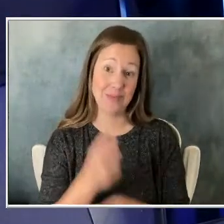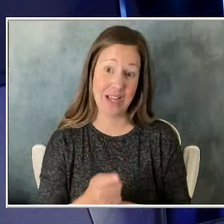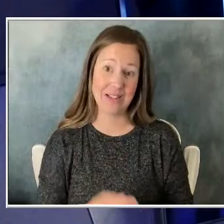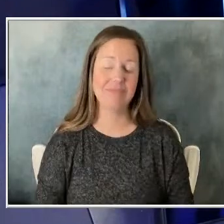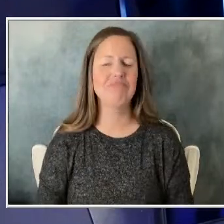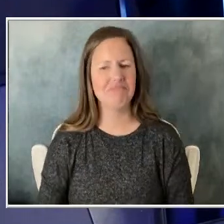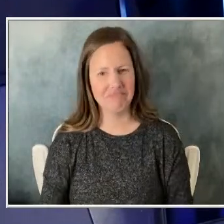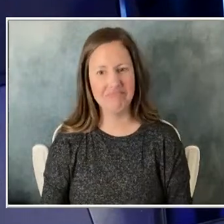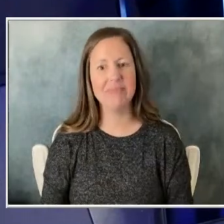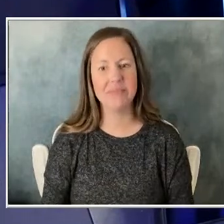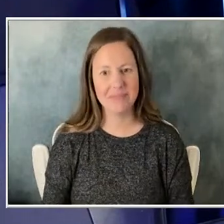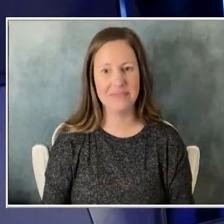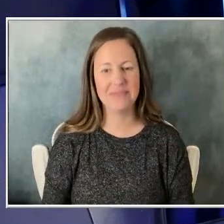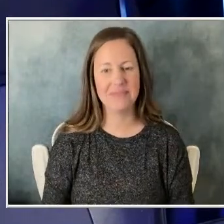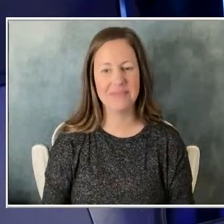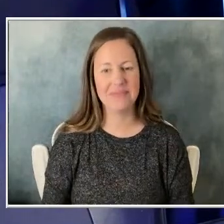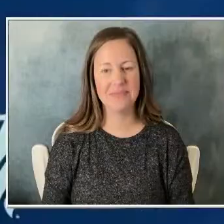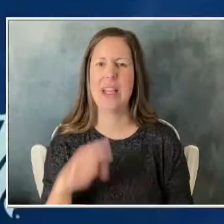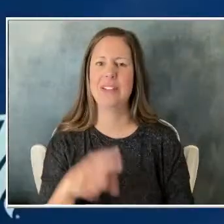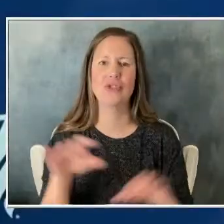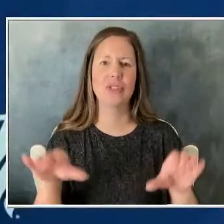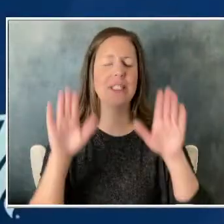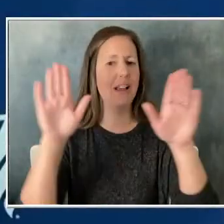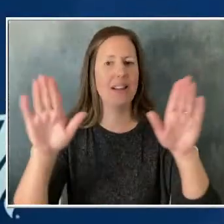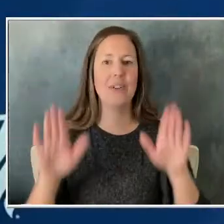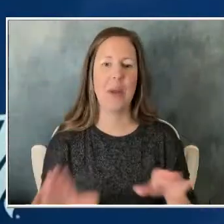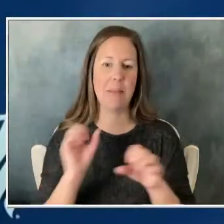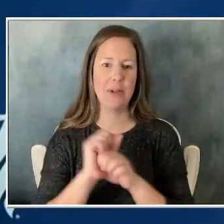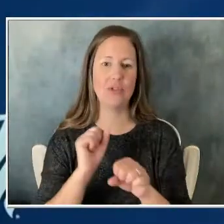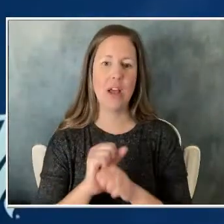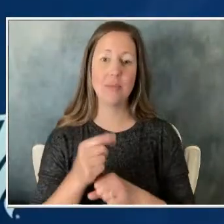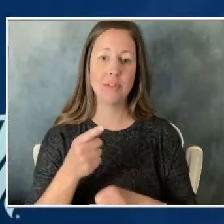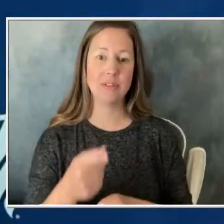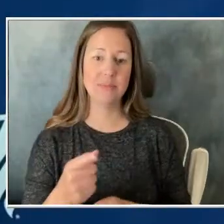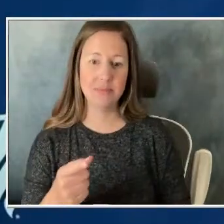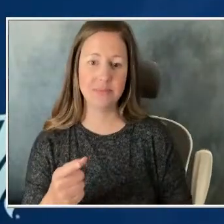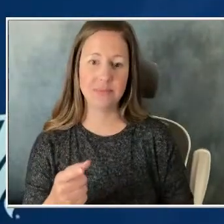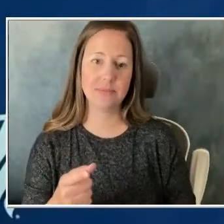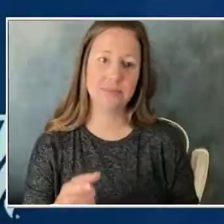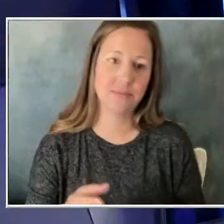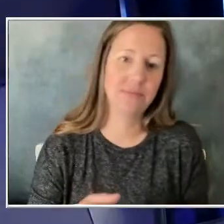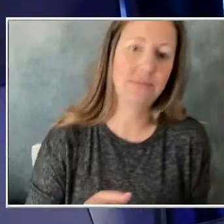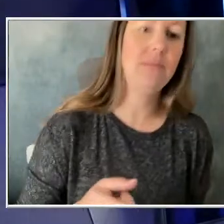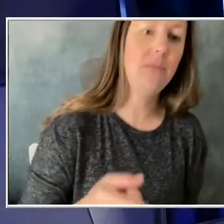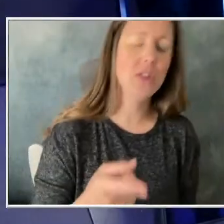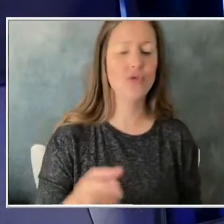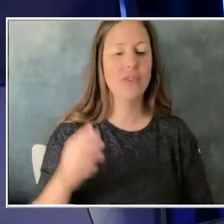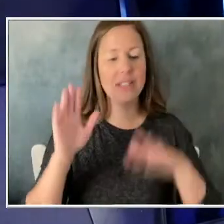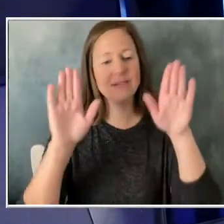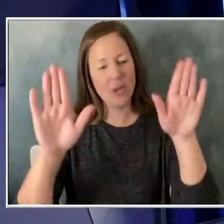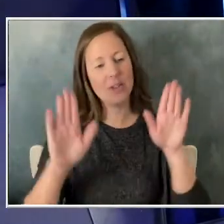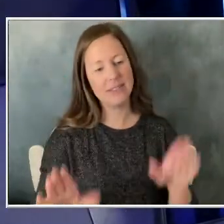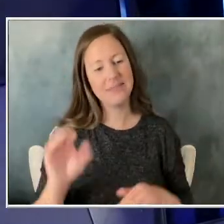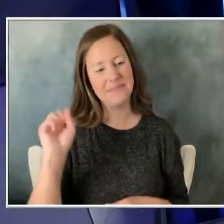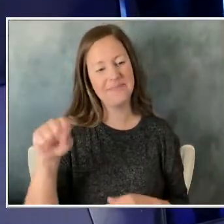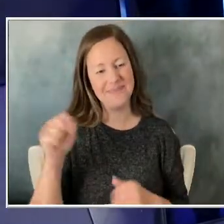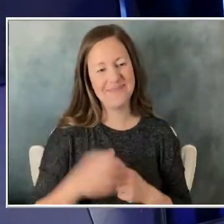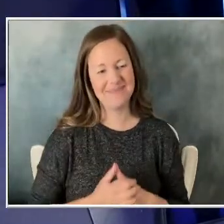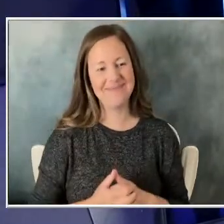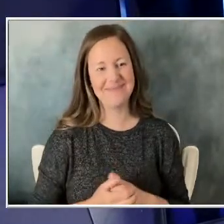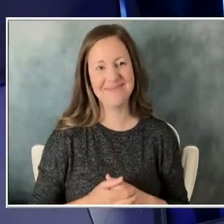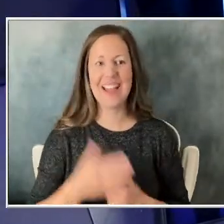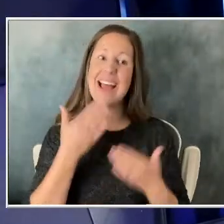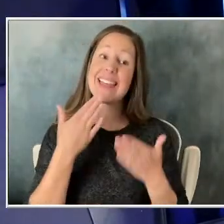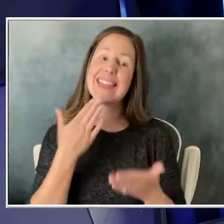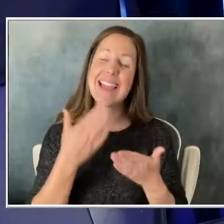and she's done an incredible work. She's her #1 advocate. She's awesome. Yeah. Yeah, I think we see that. Thank you, Dr. Alcaspol. You